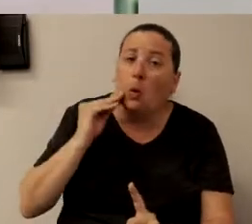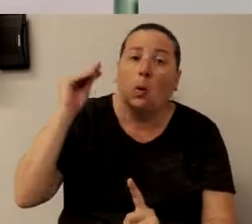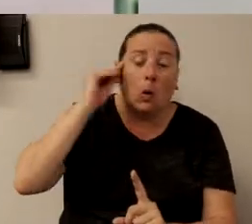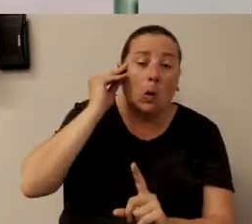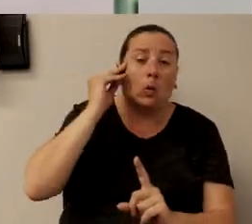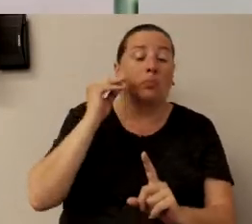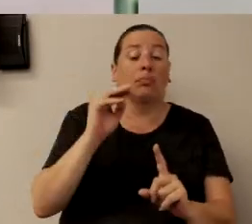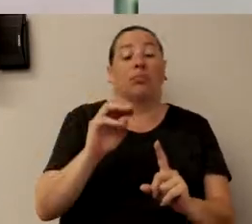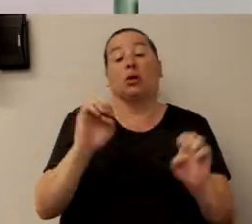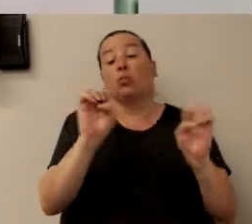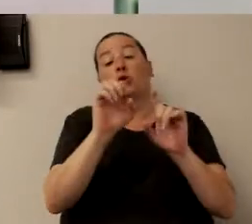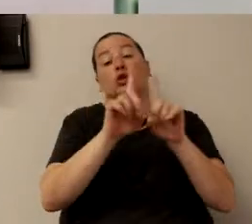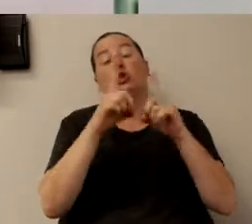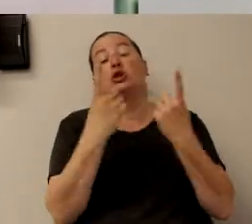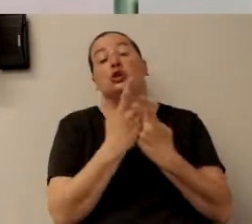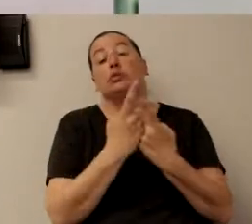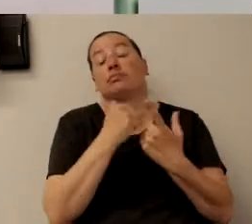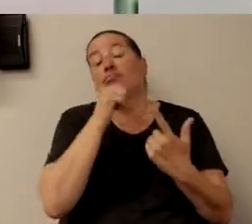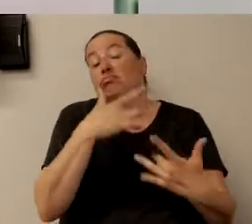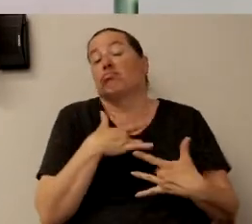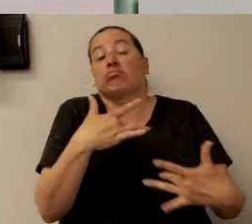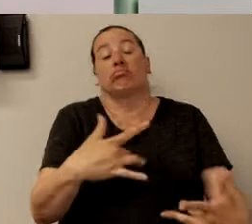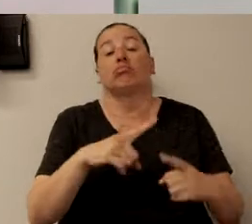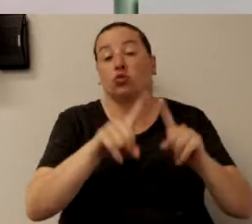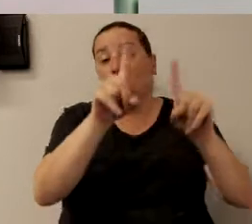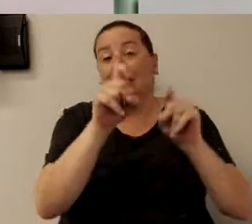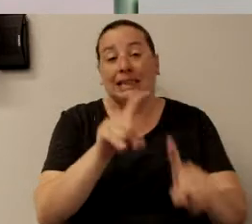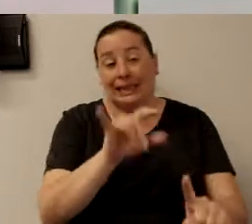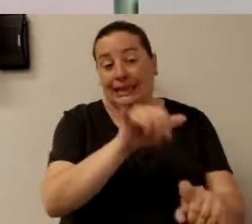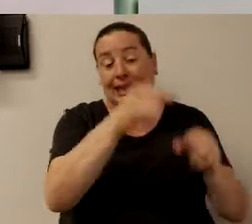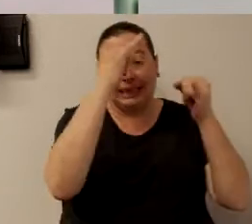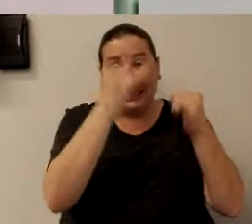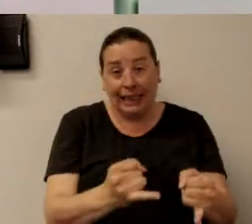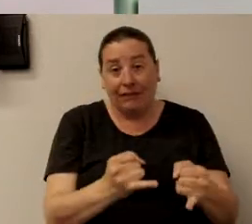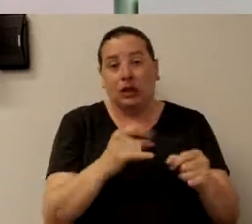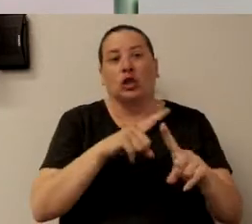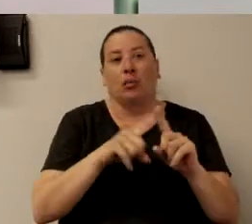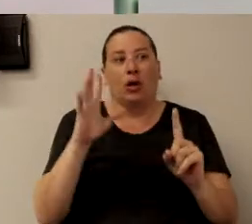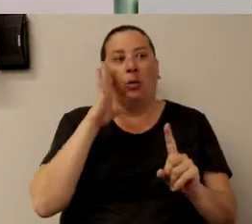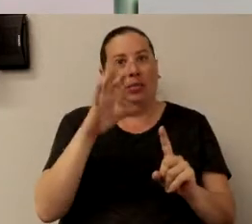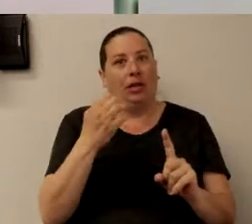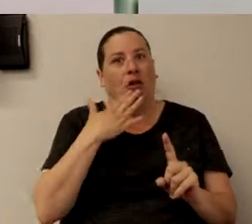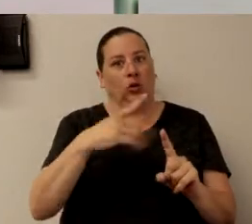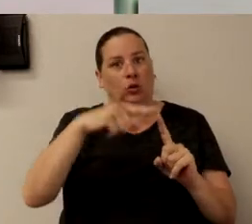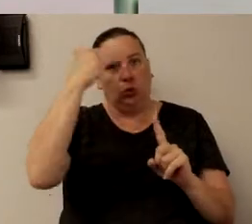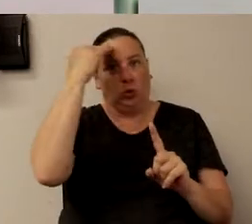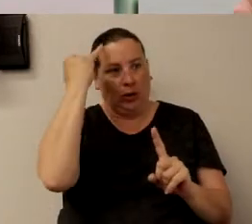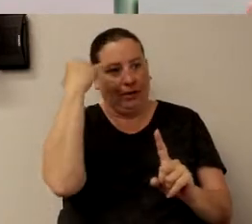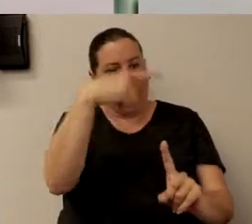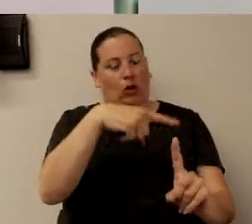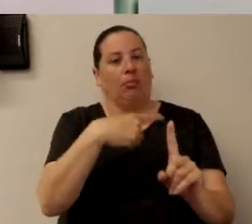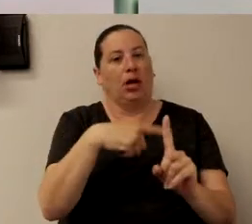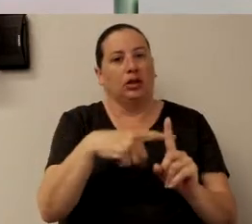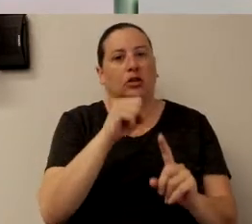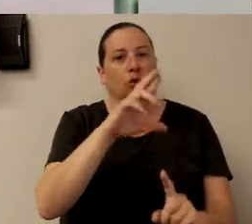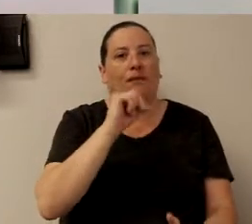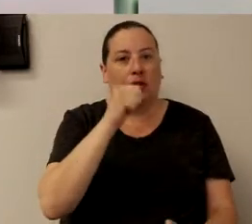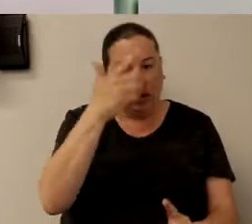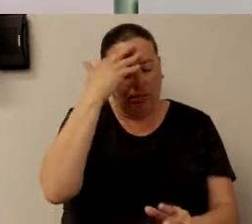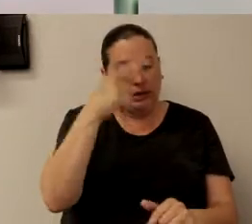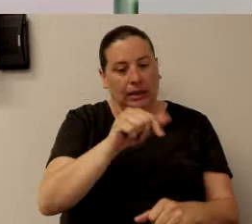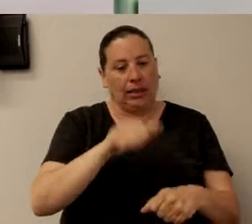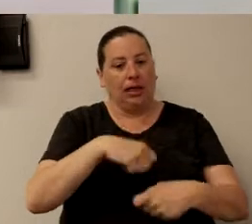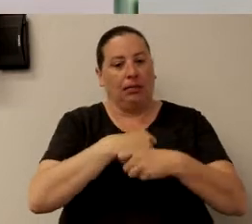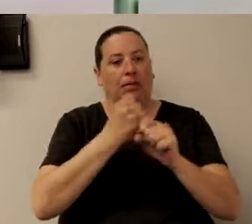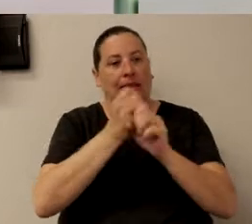individual, but it would be very good to know if they were positive or not, because then they can make a decision, I'm